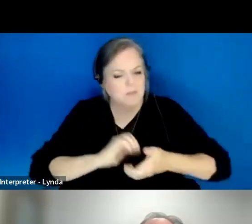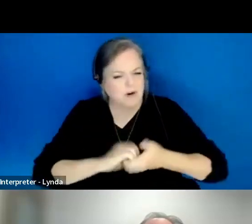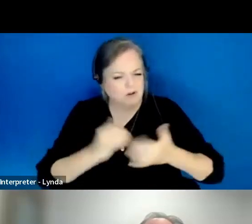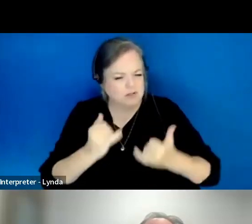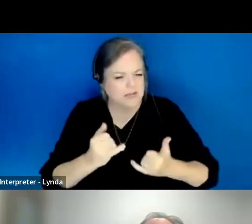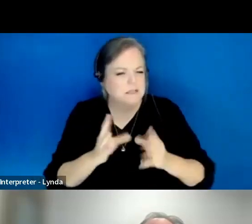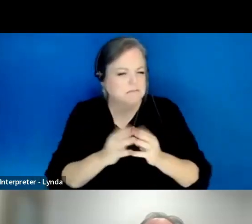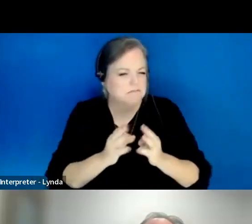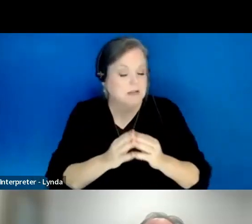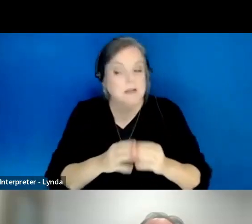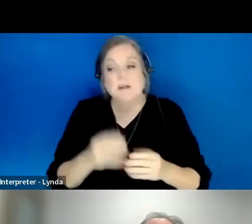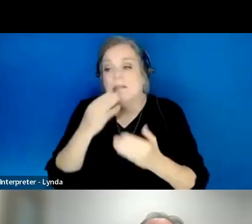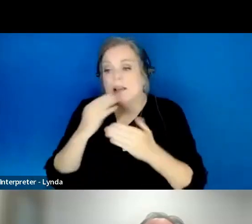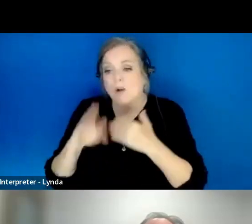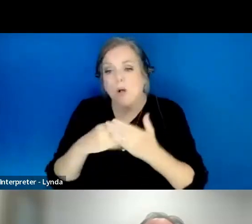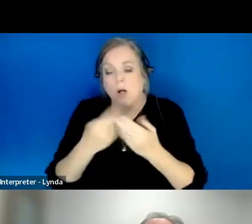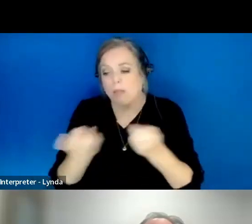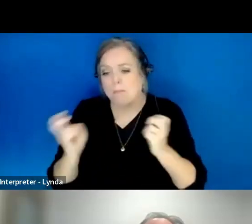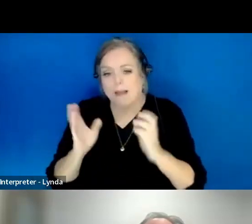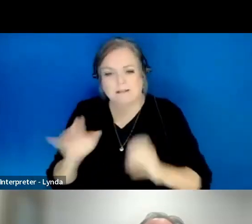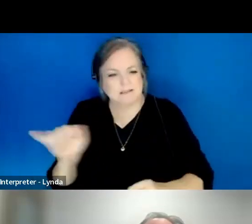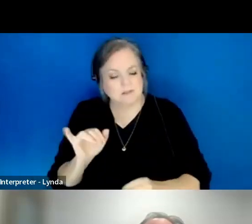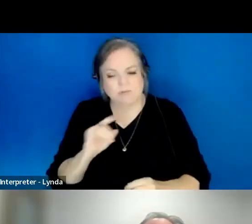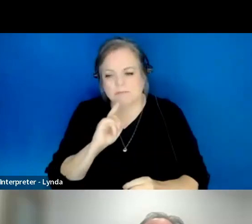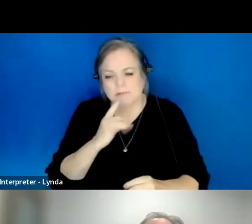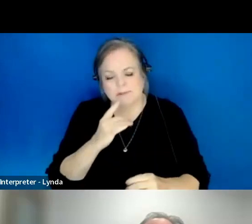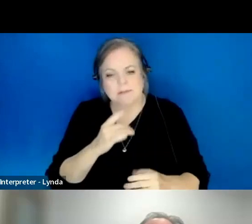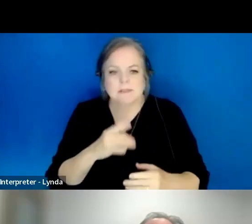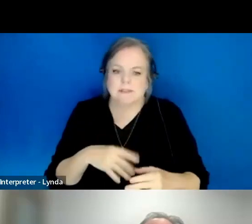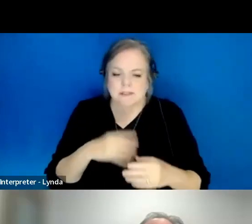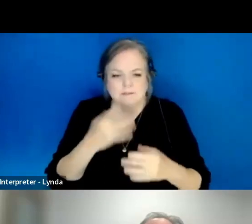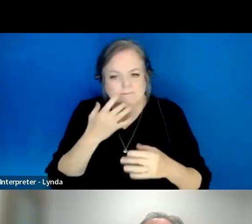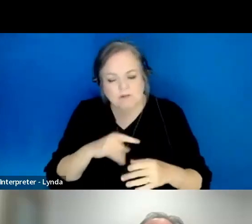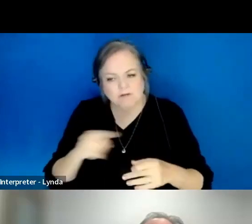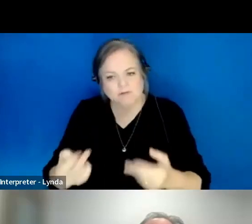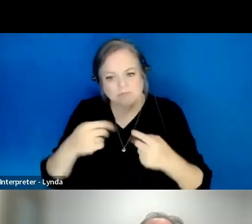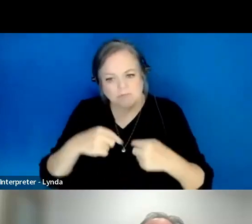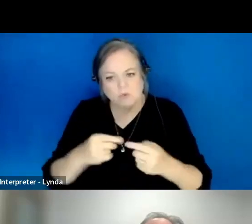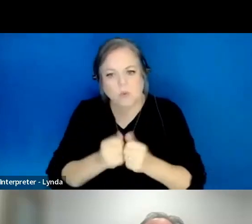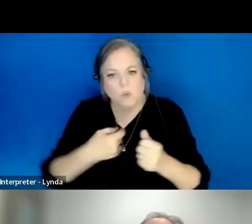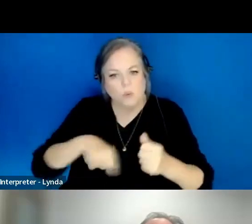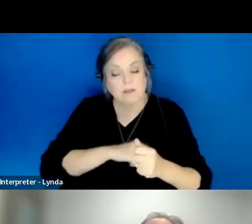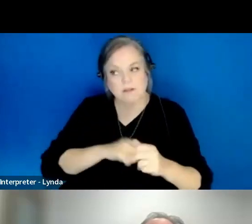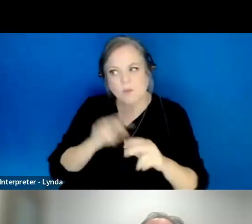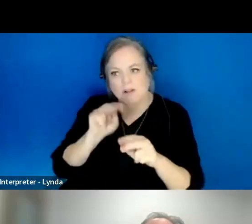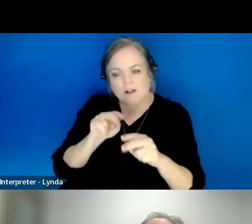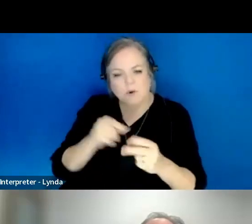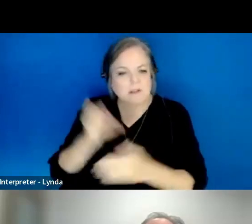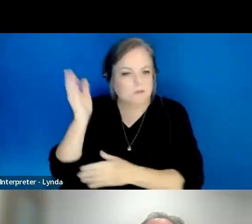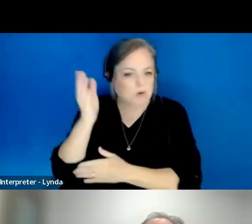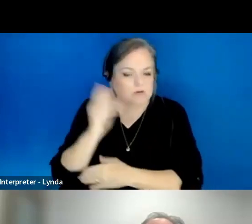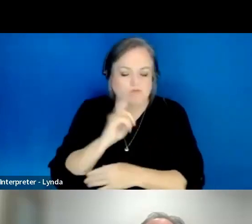And I want to thank all of our panelists as well. We're really fortunate to have you here with us. So we're looking forward to the presentation on this critically